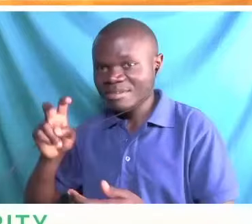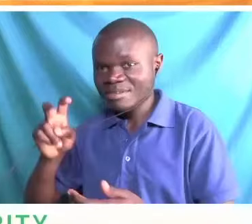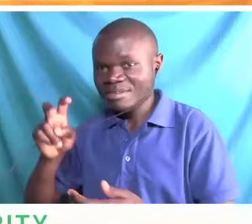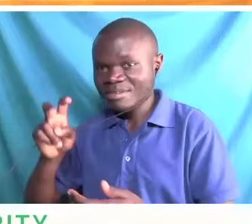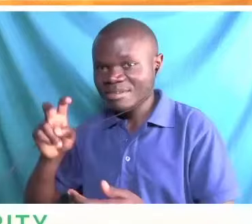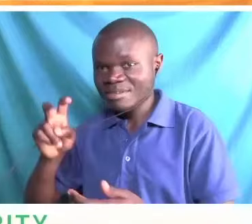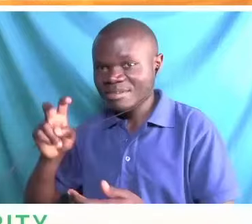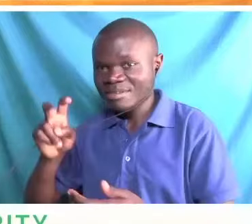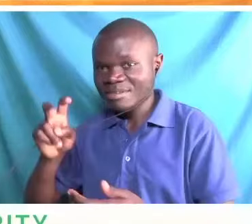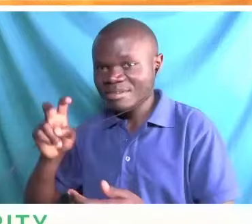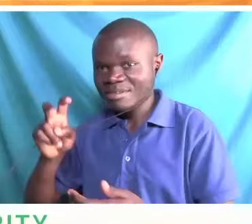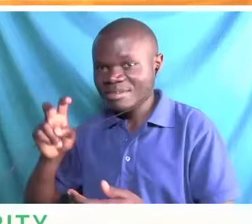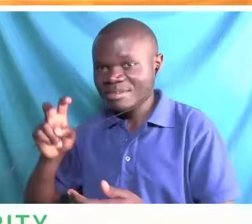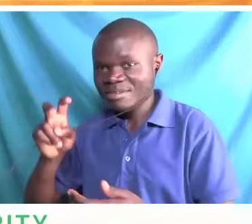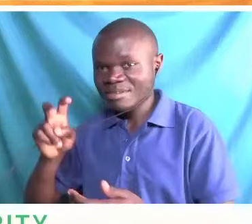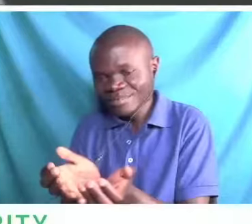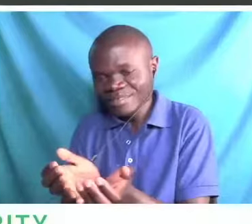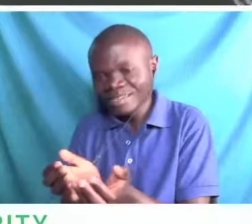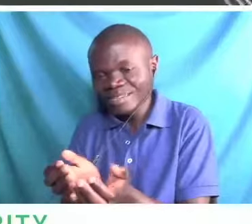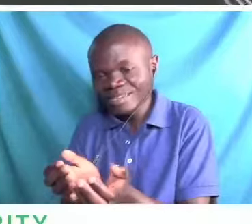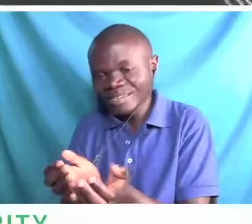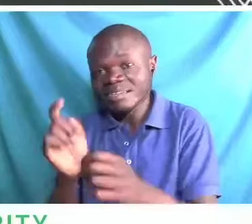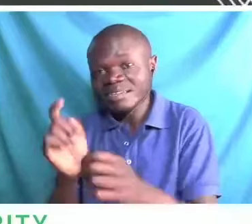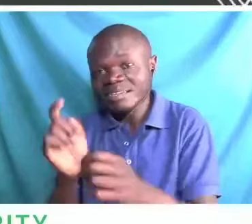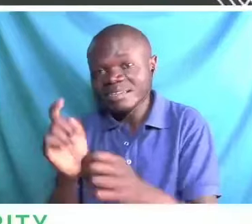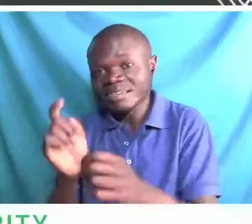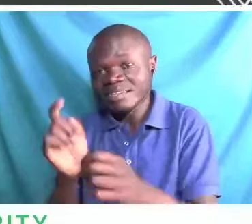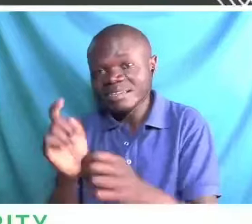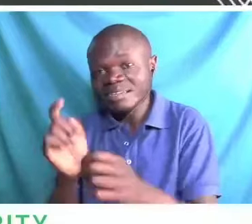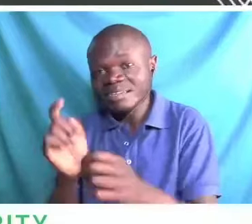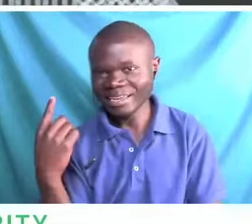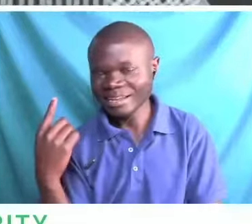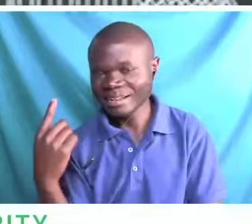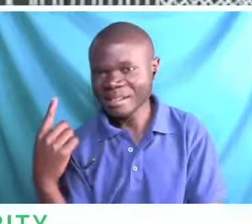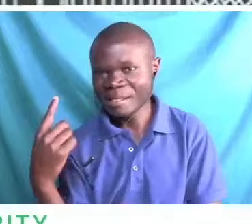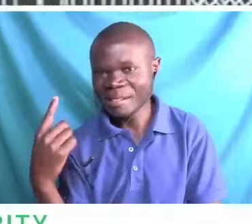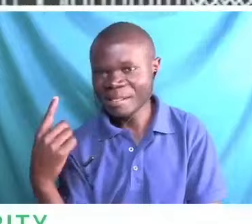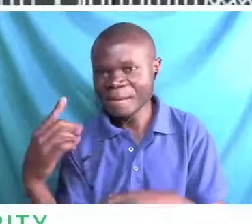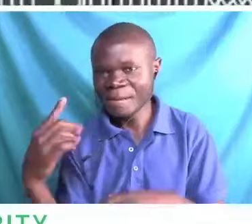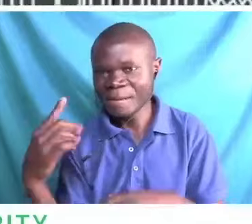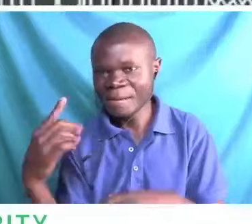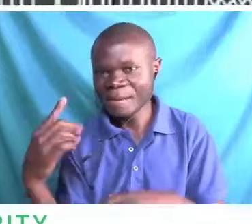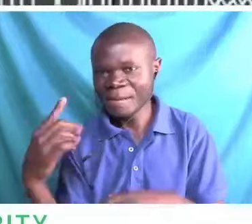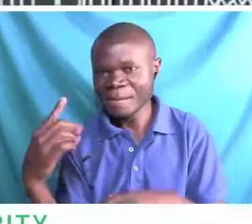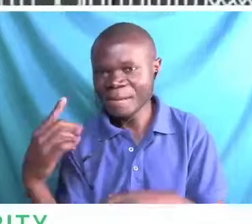When you kill that bird, you kill it kabisa. You want to make sure it is dead.